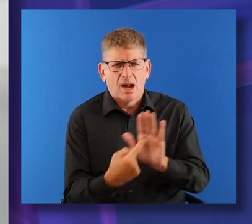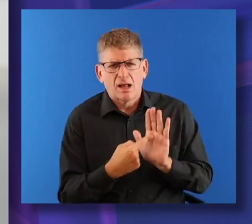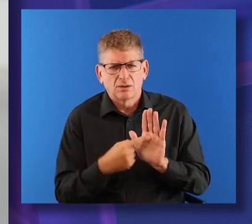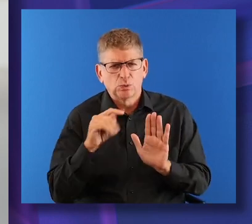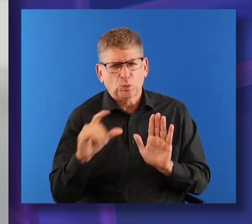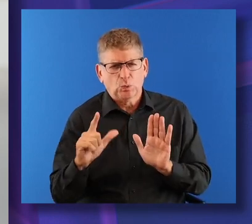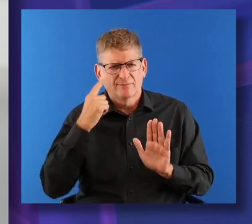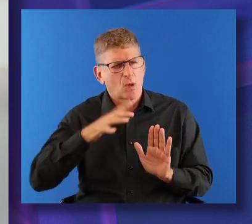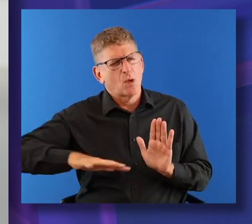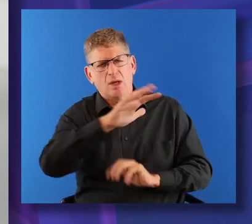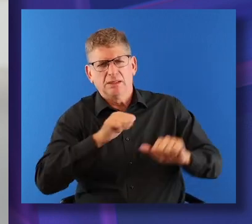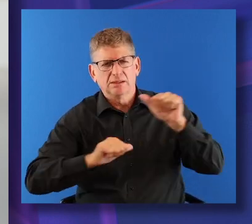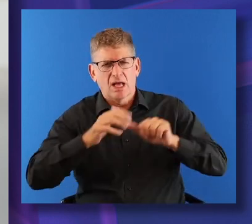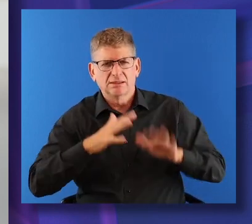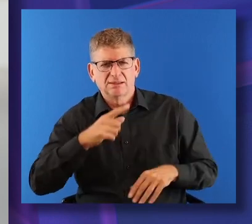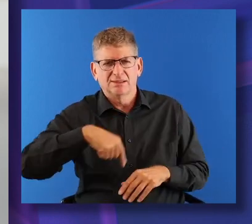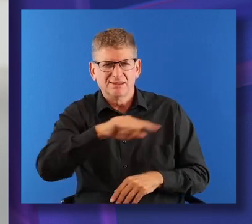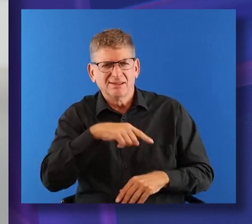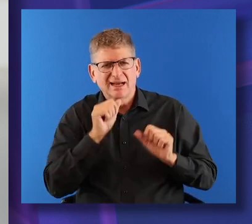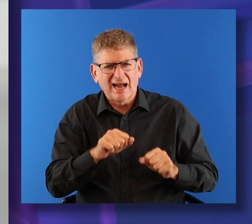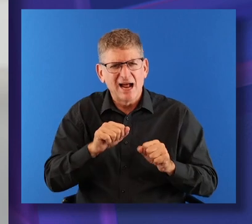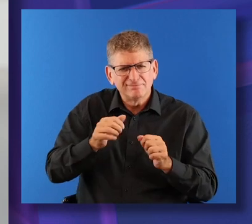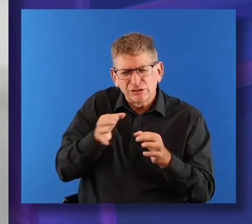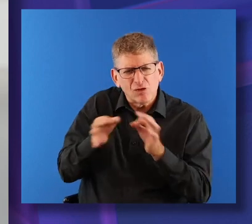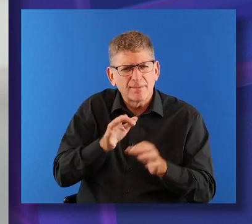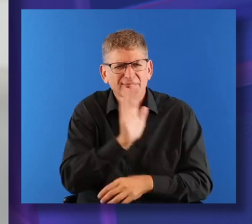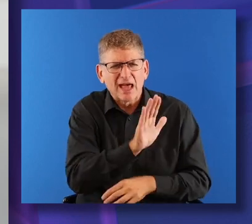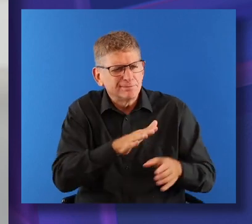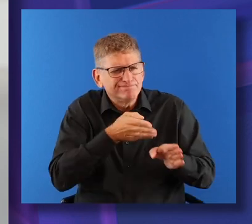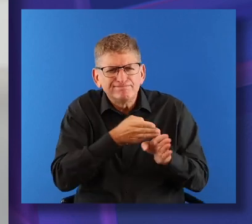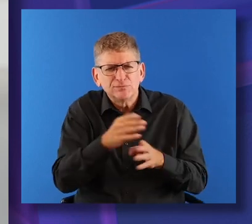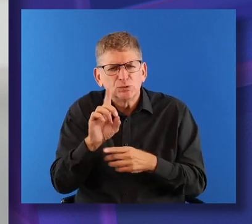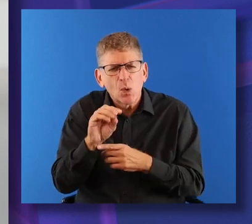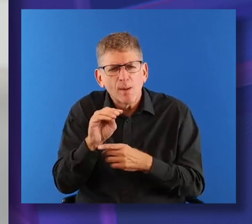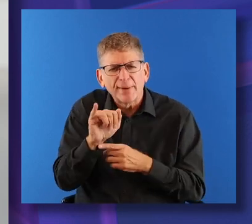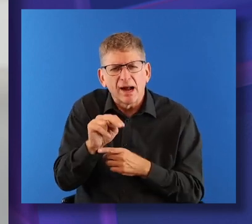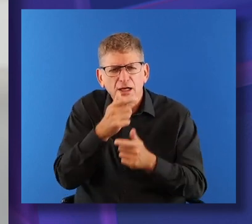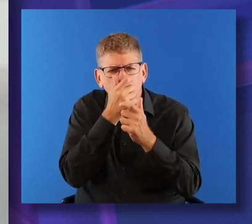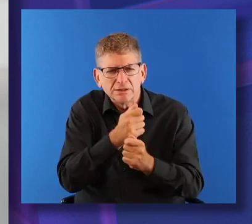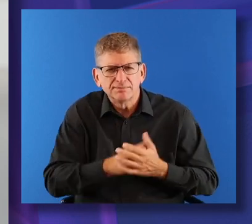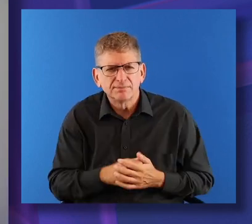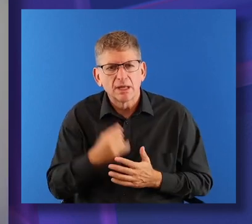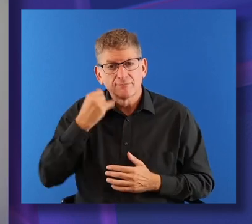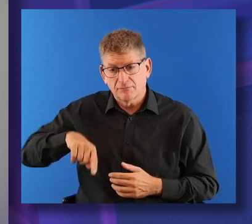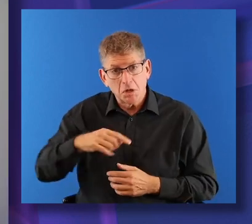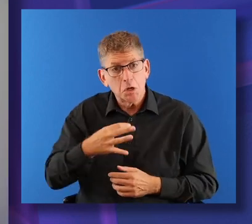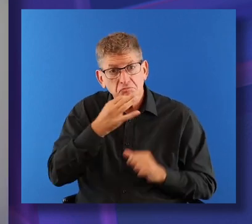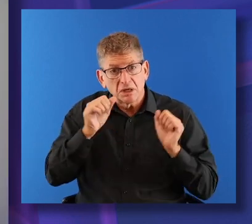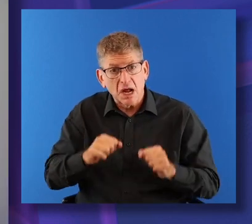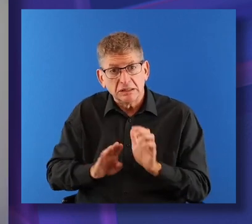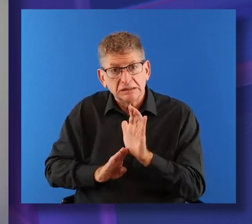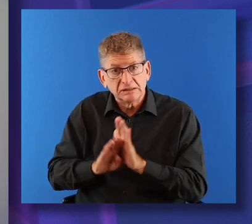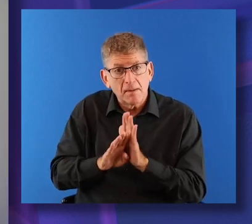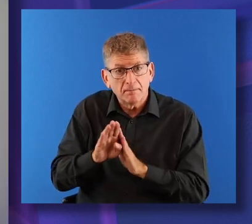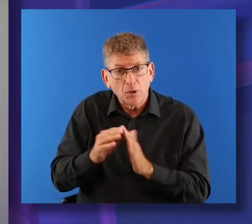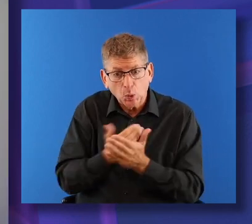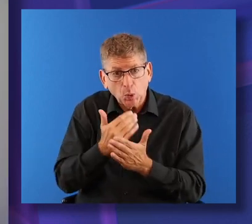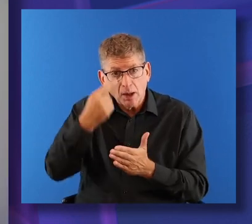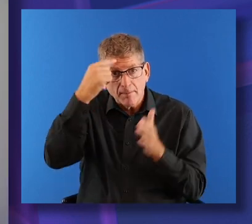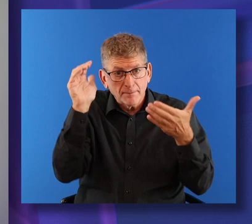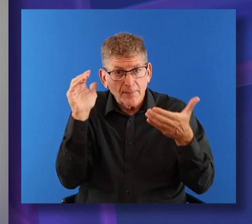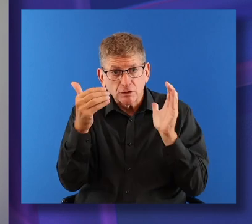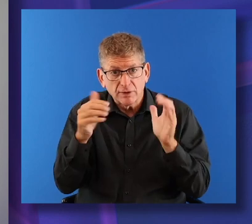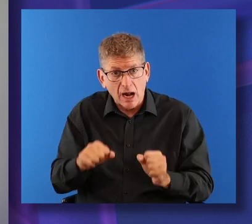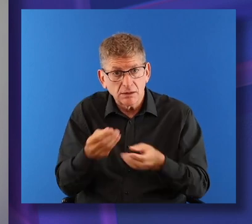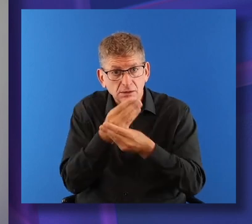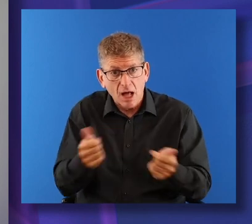develop a new paradigm to solve these equations orders of magnitude faster, we can accelerate the process of scientific